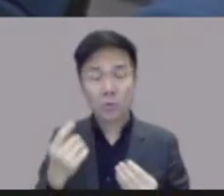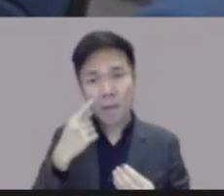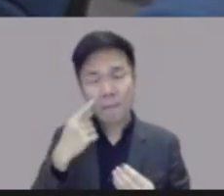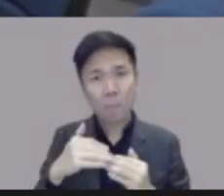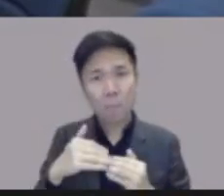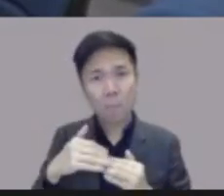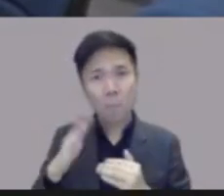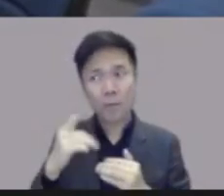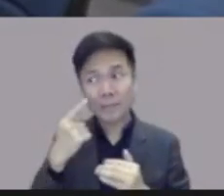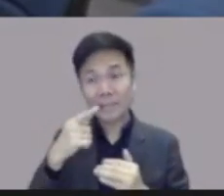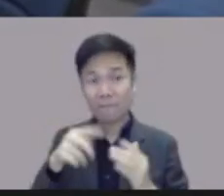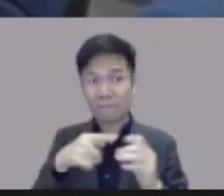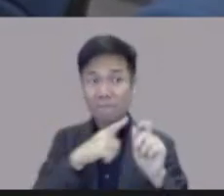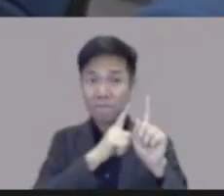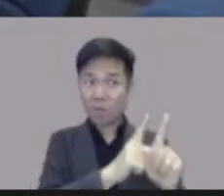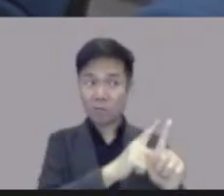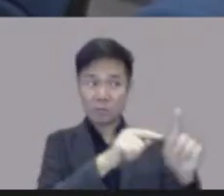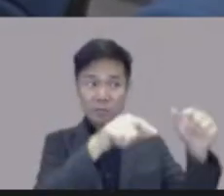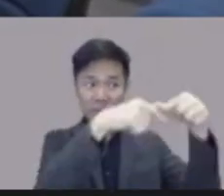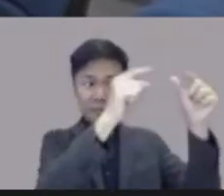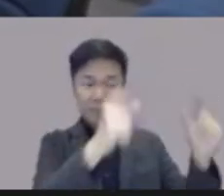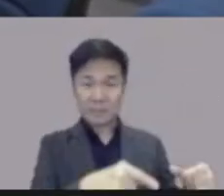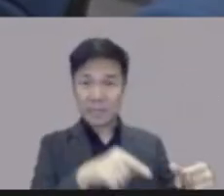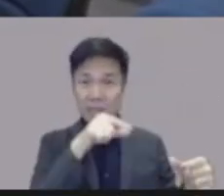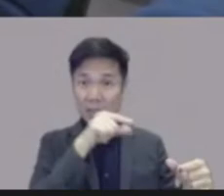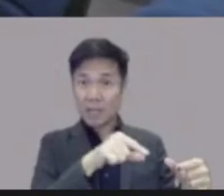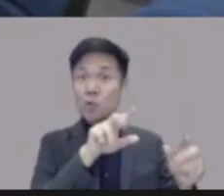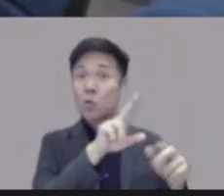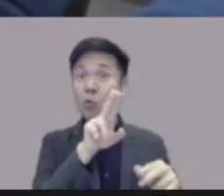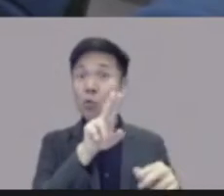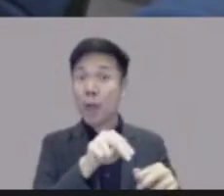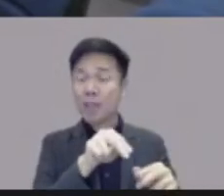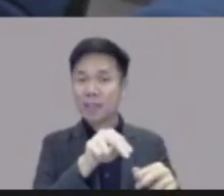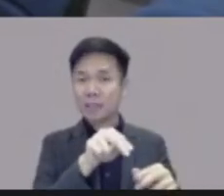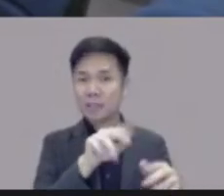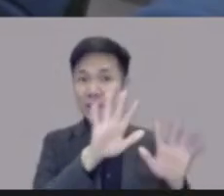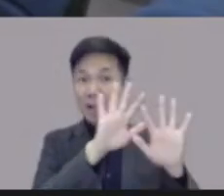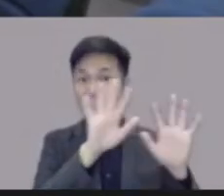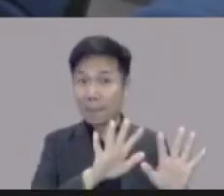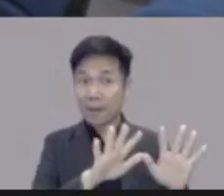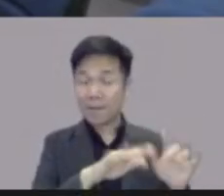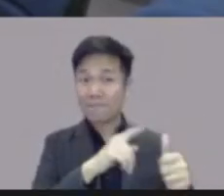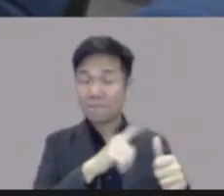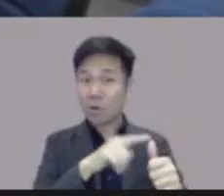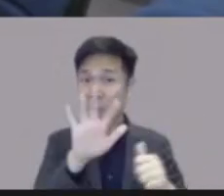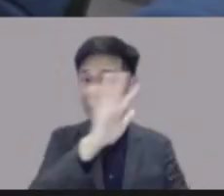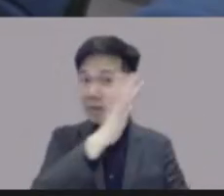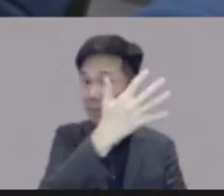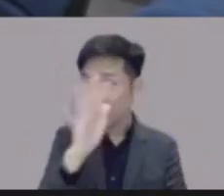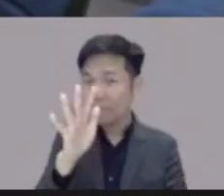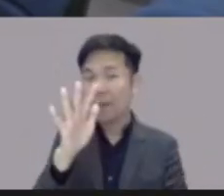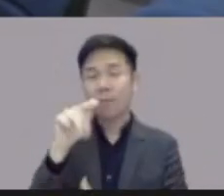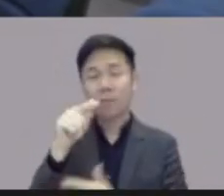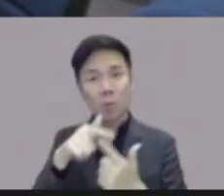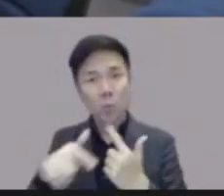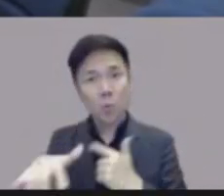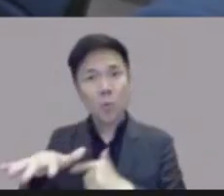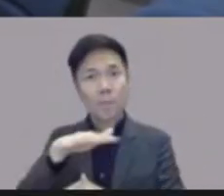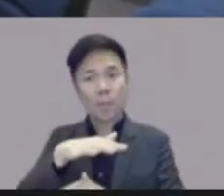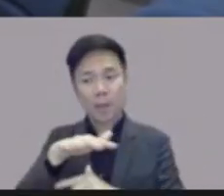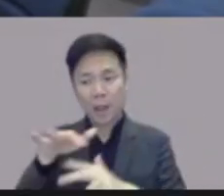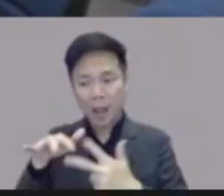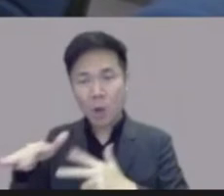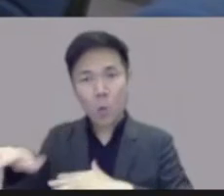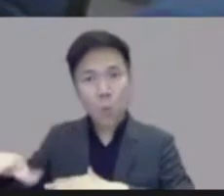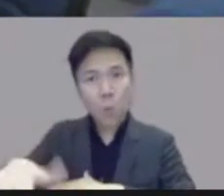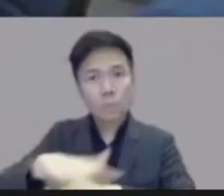U.N framework Convention of climate change to address climate ocean issues Fiji calls for bold leaderships